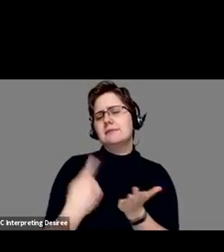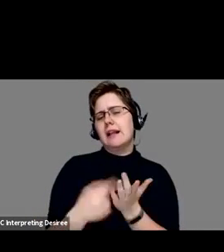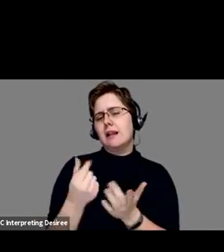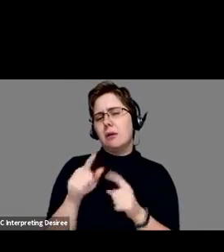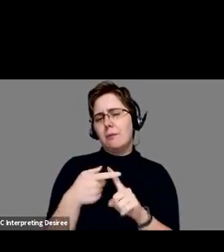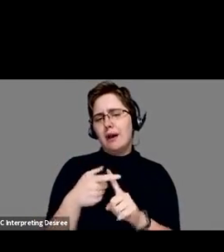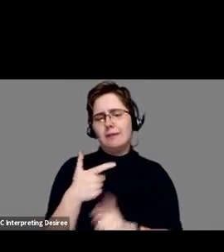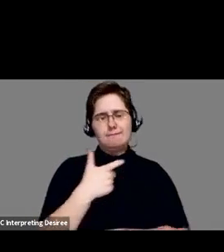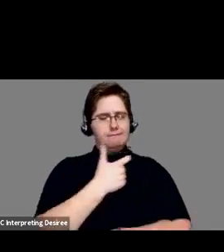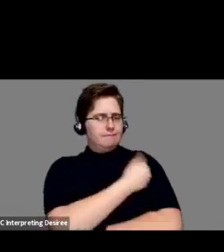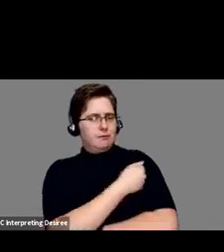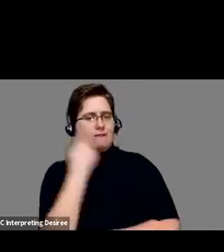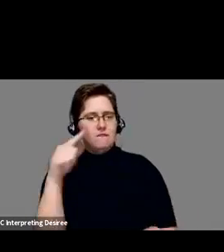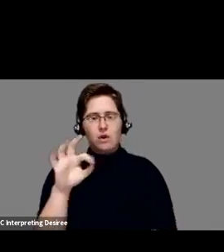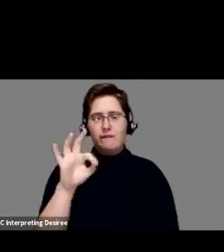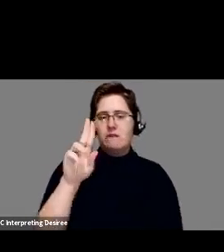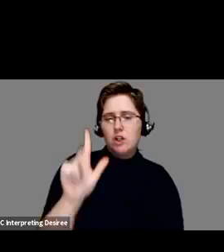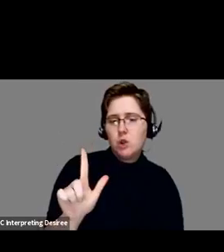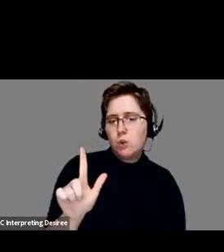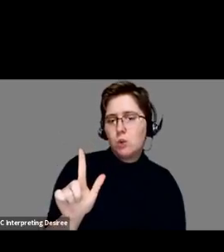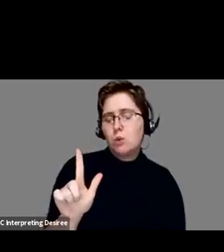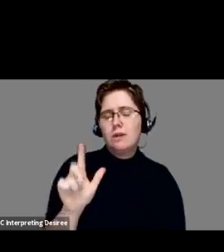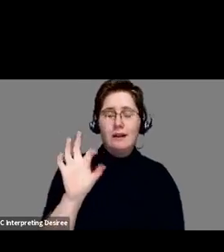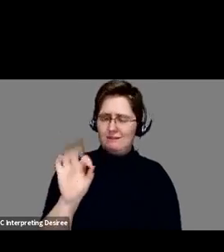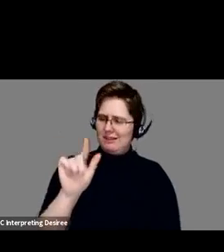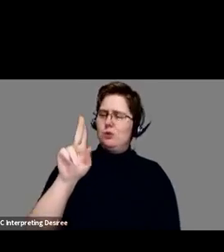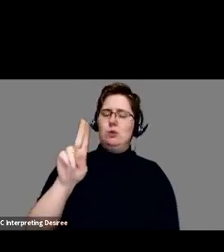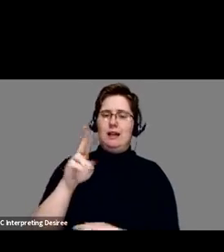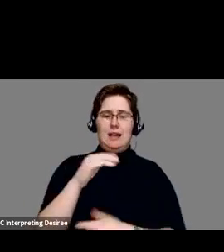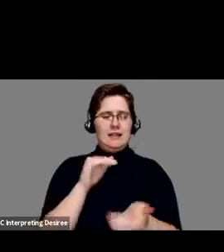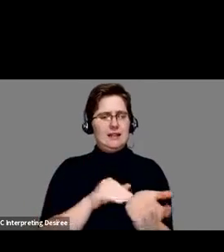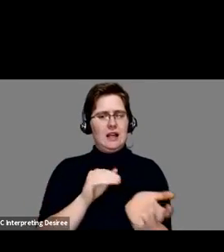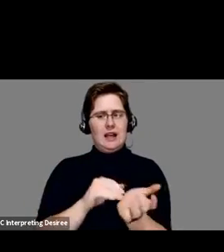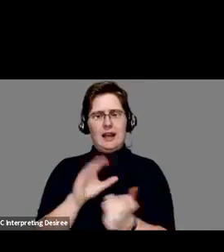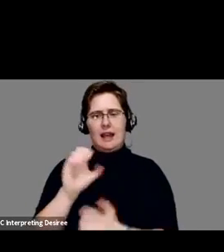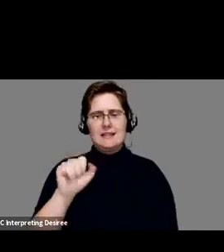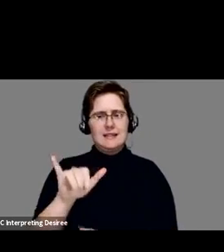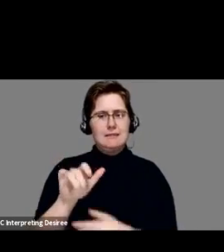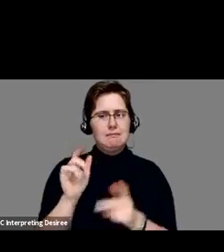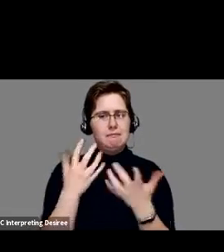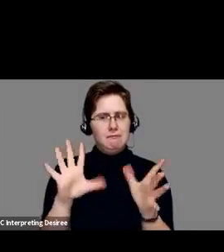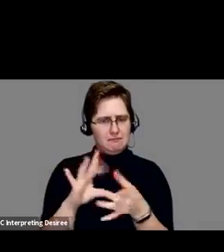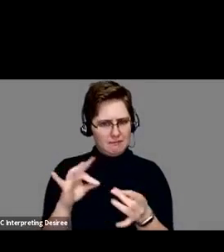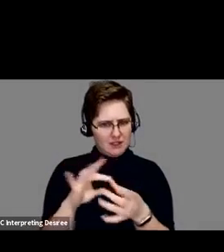influenza vaccine, and Dr. Casey mentioned that already, but